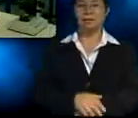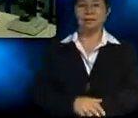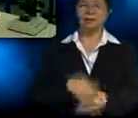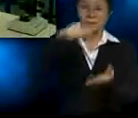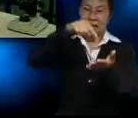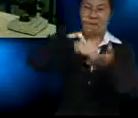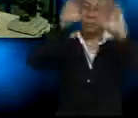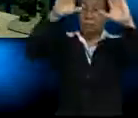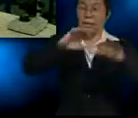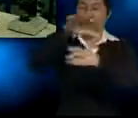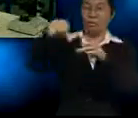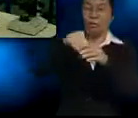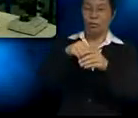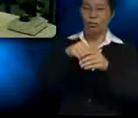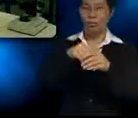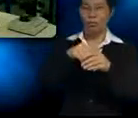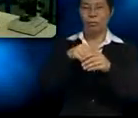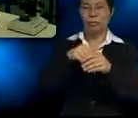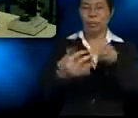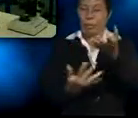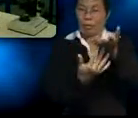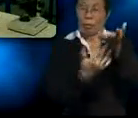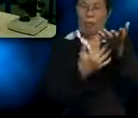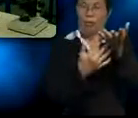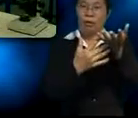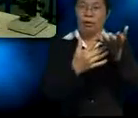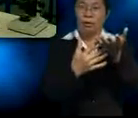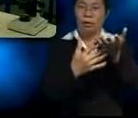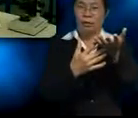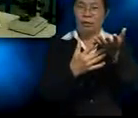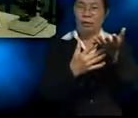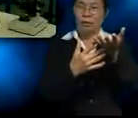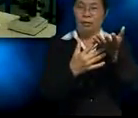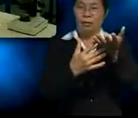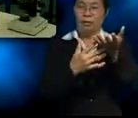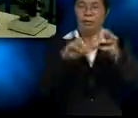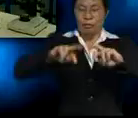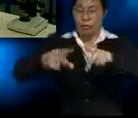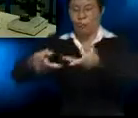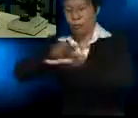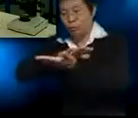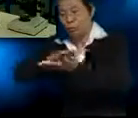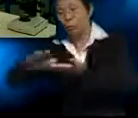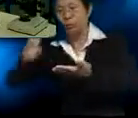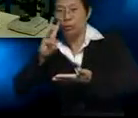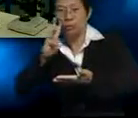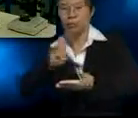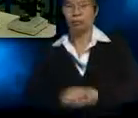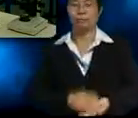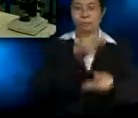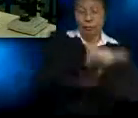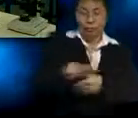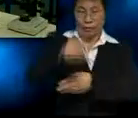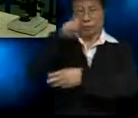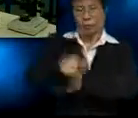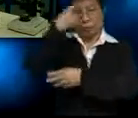This method involves the processes of boiling and condensation to produce pure water. The